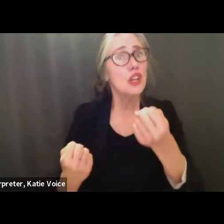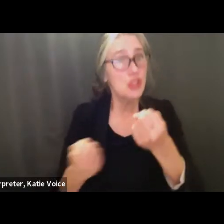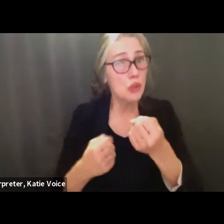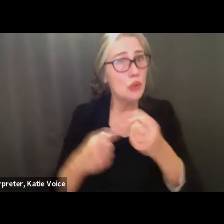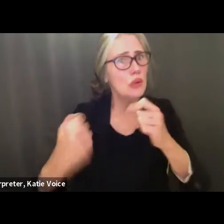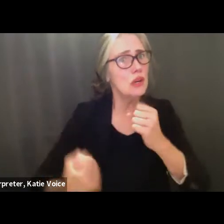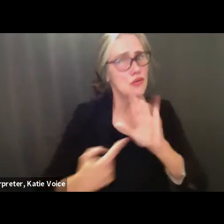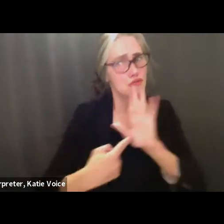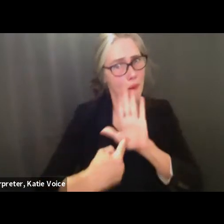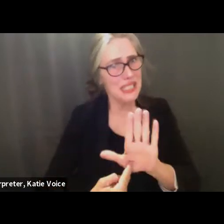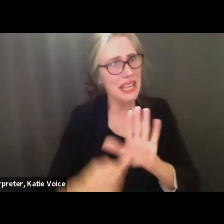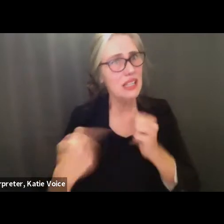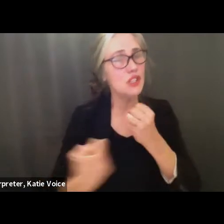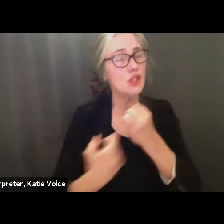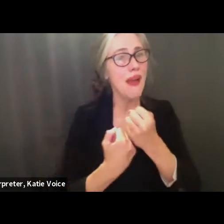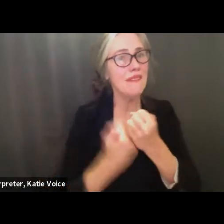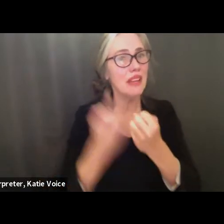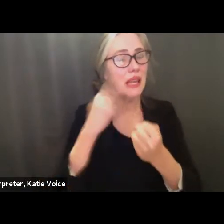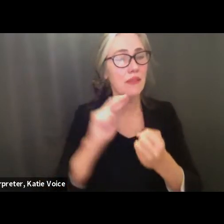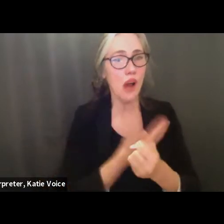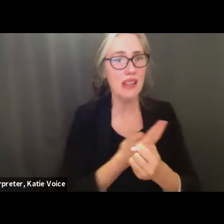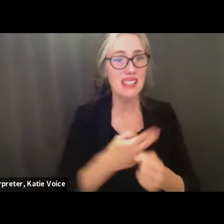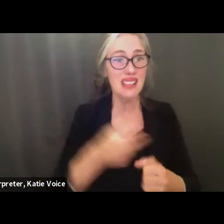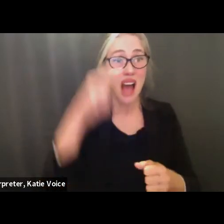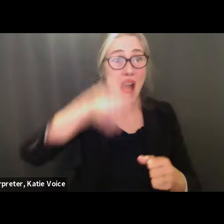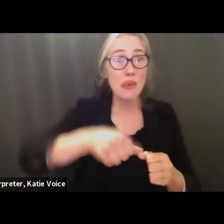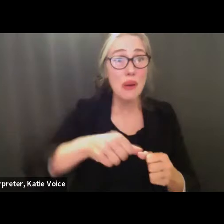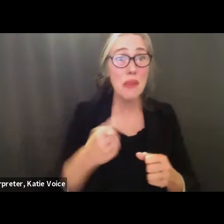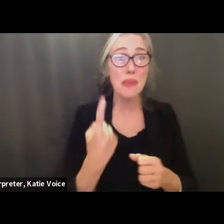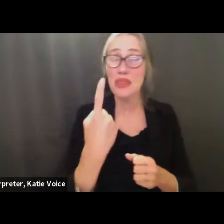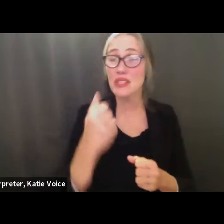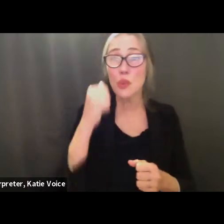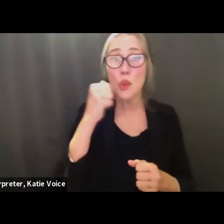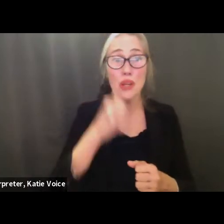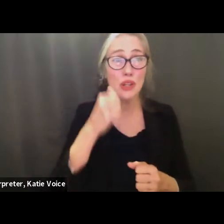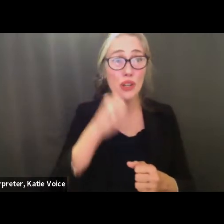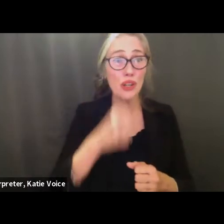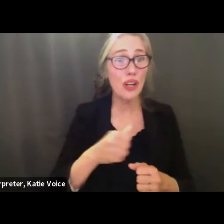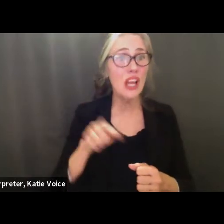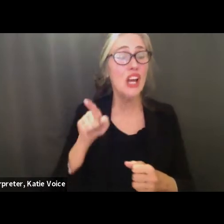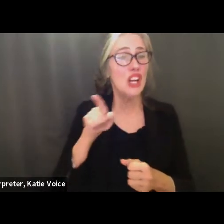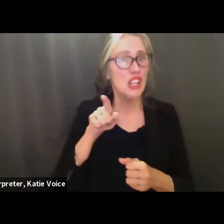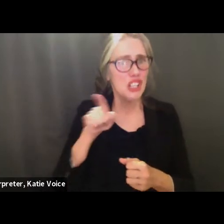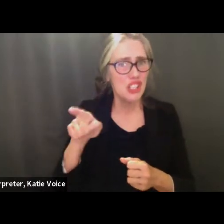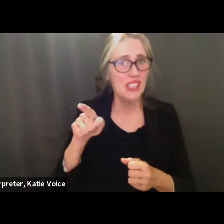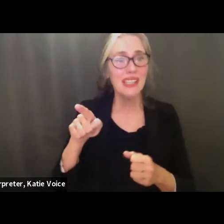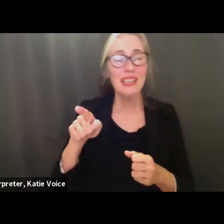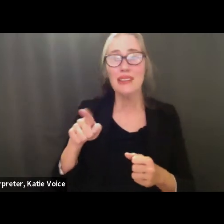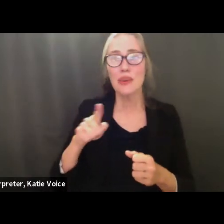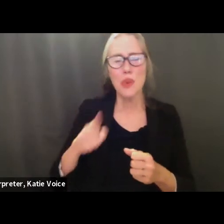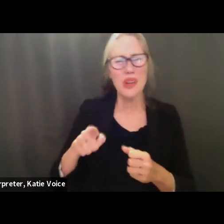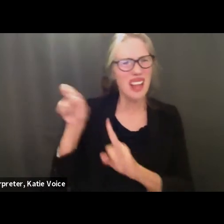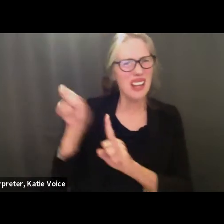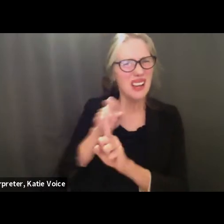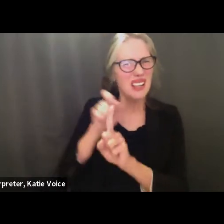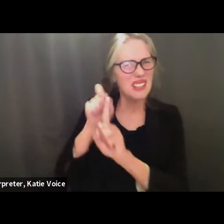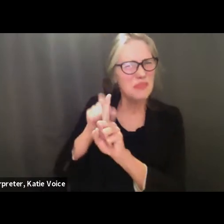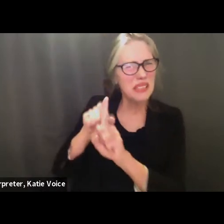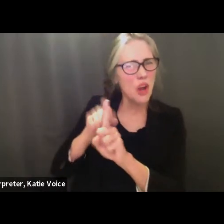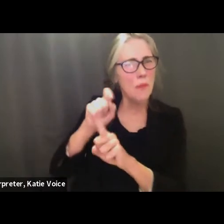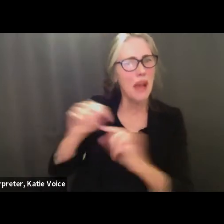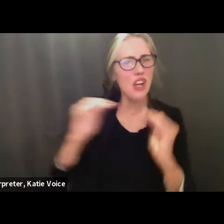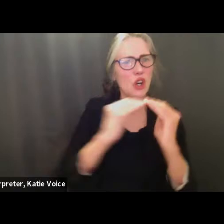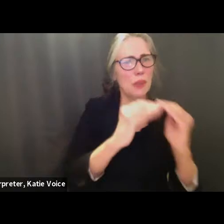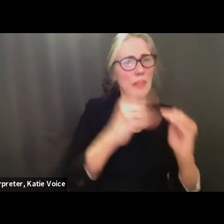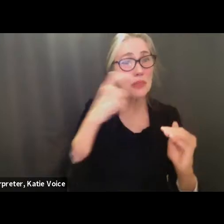into tears because she dropped her mask because she thought she would get COVID and die. So just think of all little kids, all